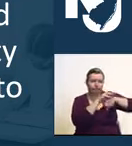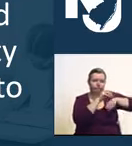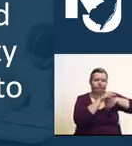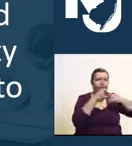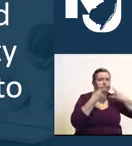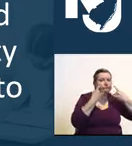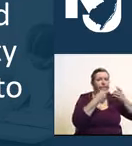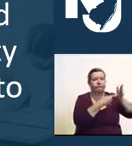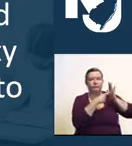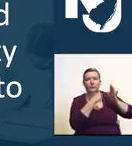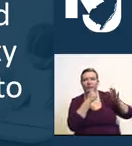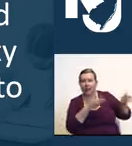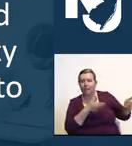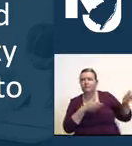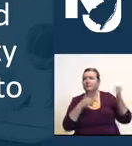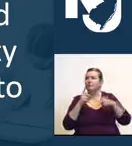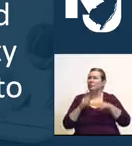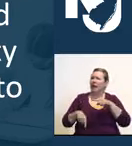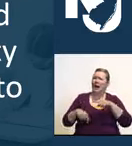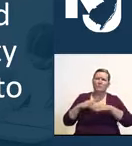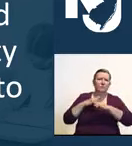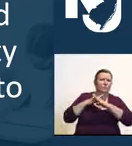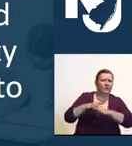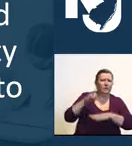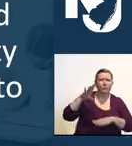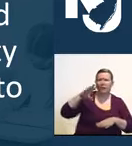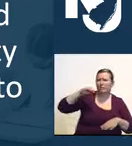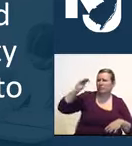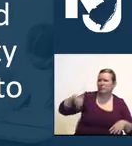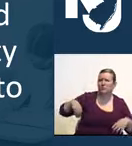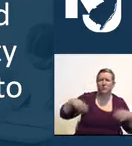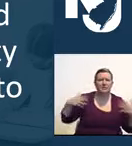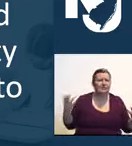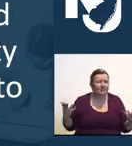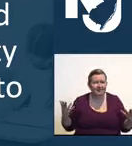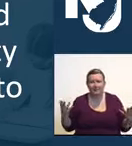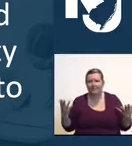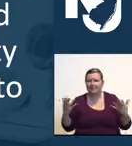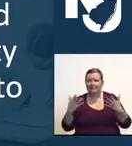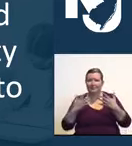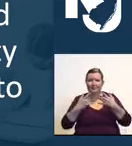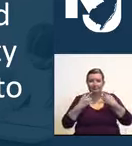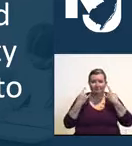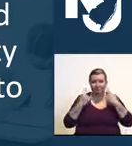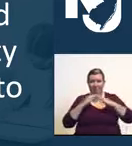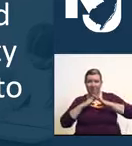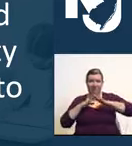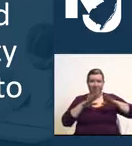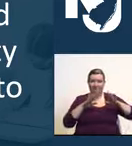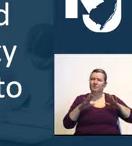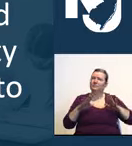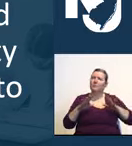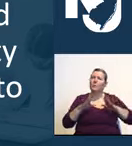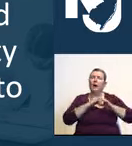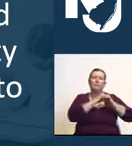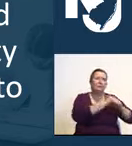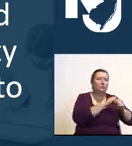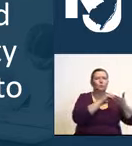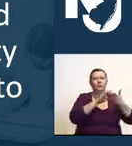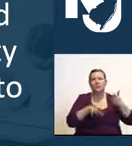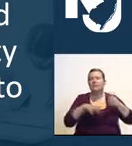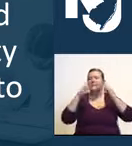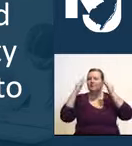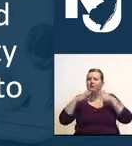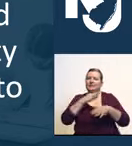student, educator, or staff member from continuing to wear a mask indoors if they so choose, and to do so without fear of being bullied